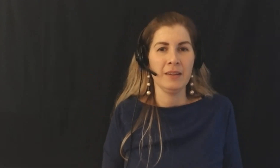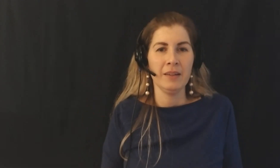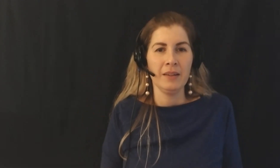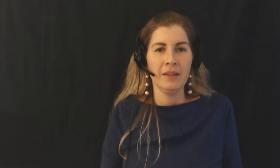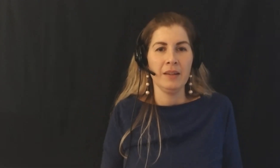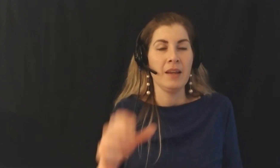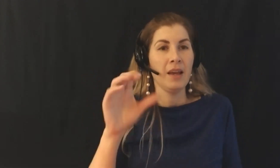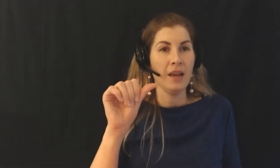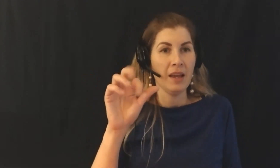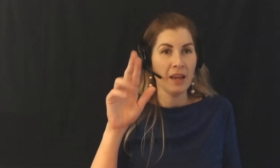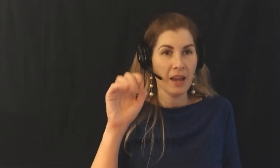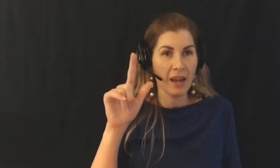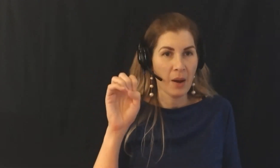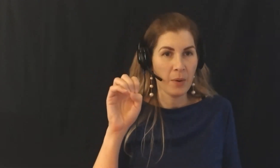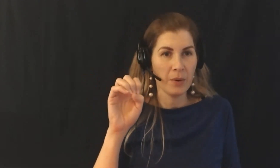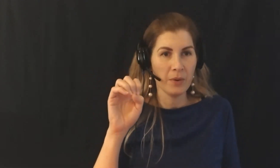Carol.